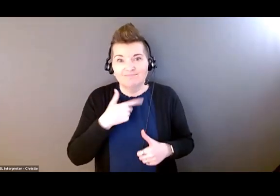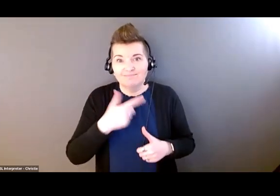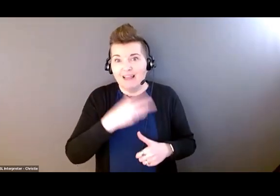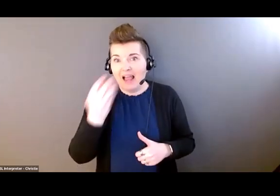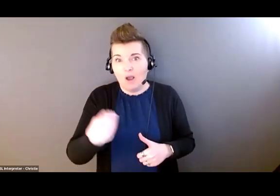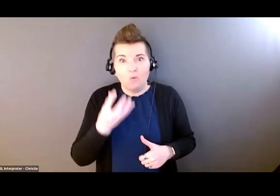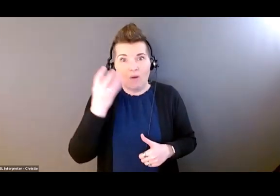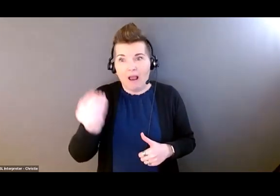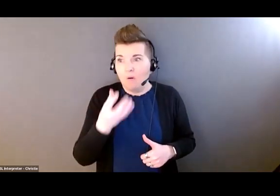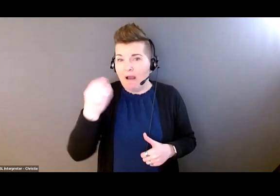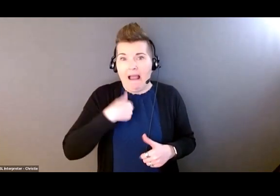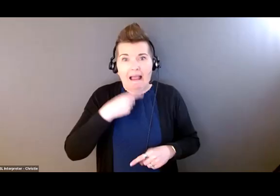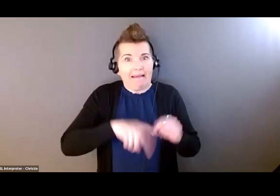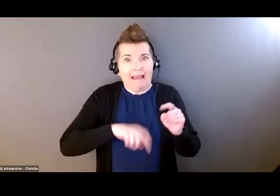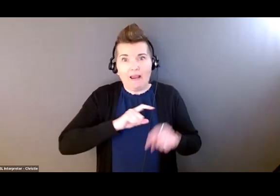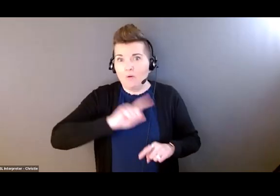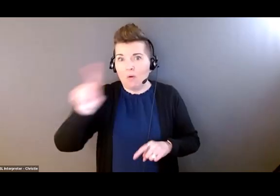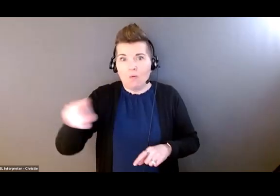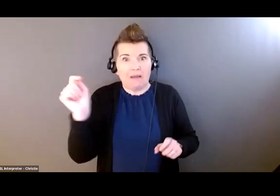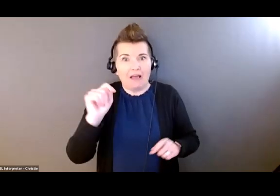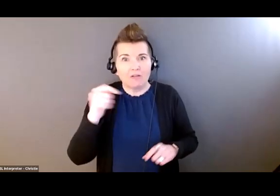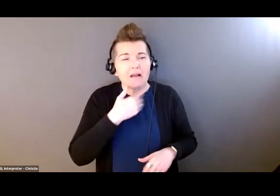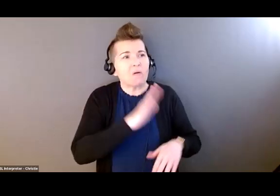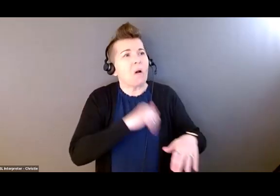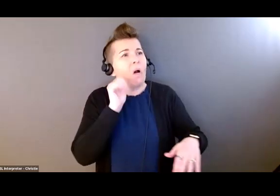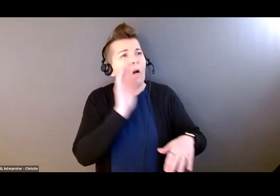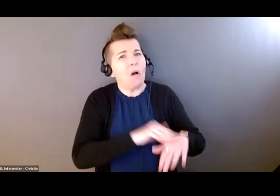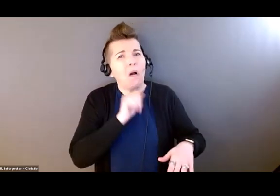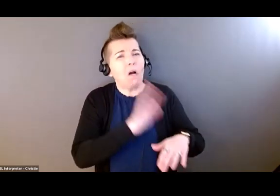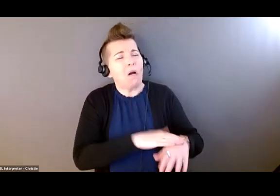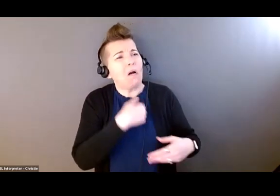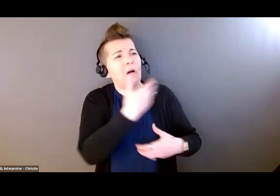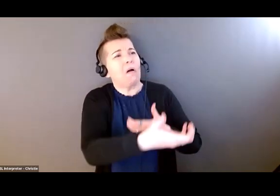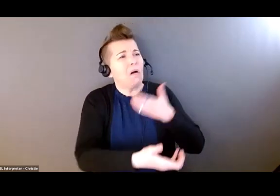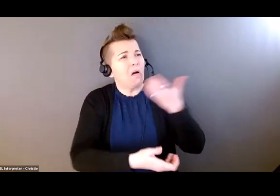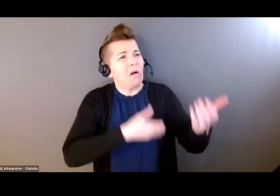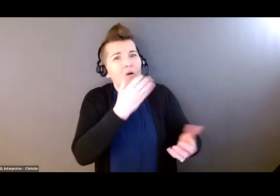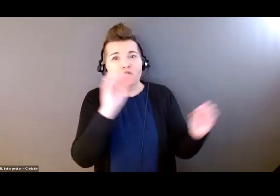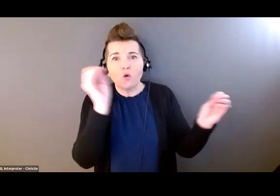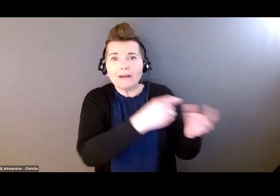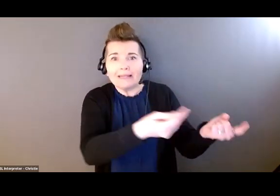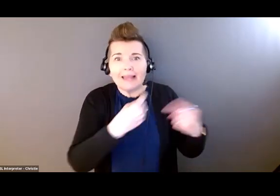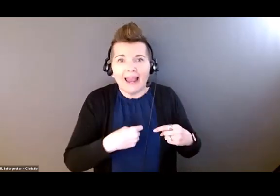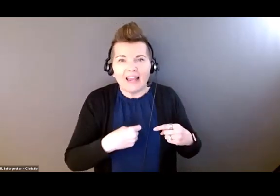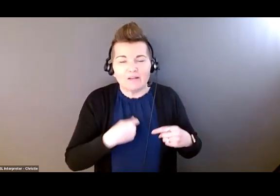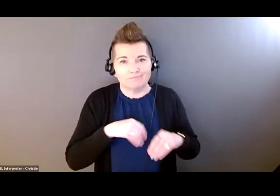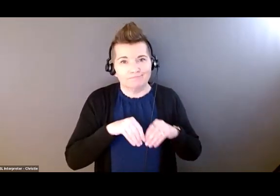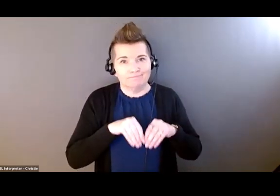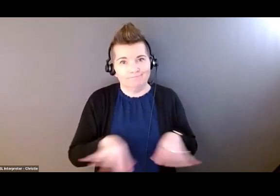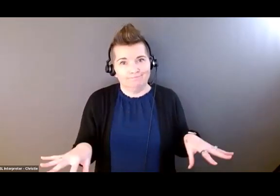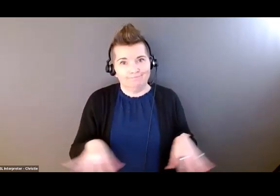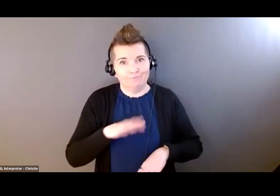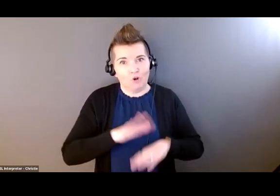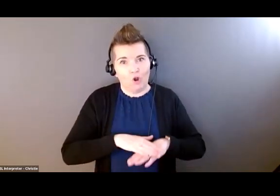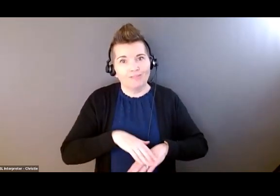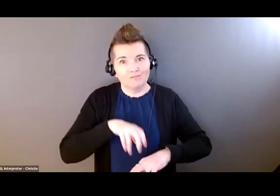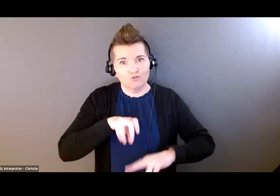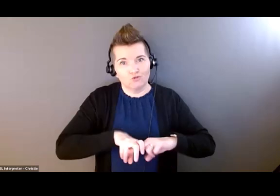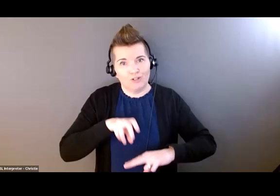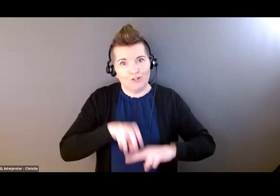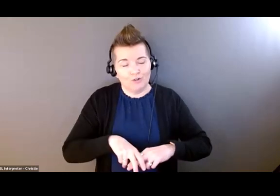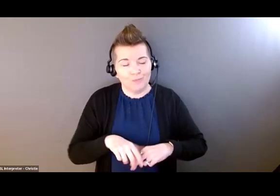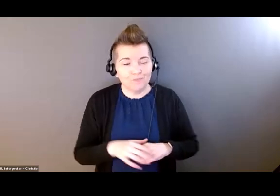the chair and I soiled myself. More than the Depends could hold. I called and called, but no one came.